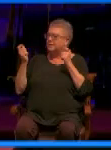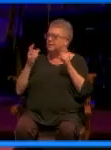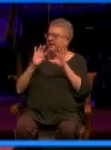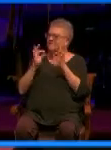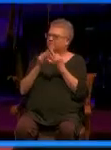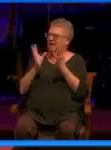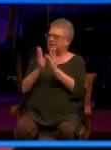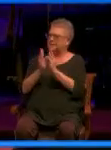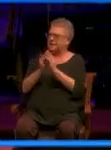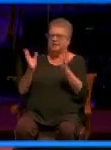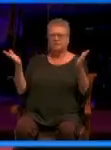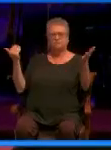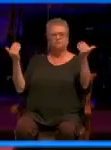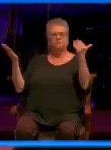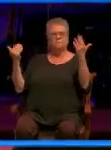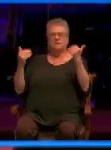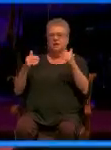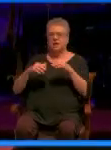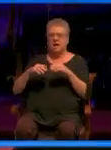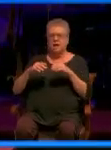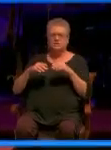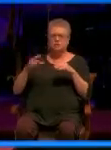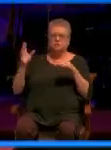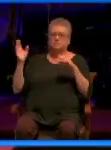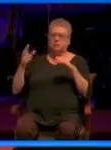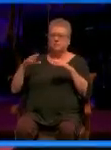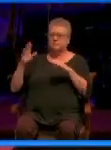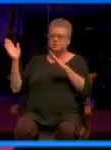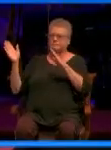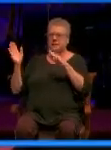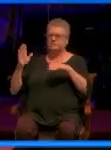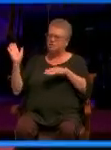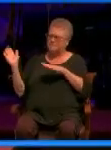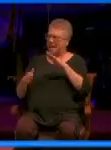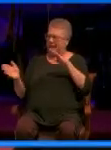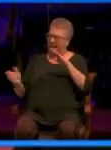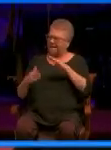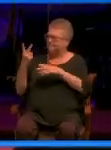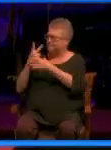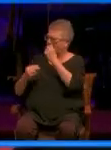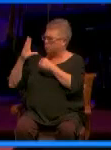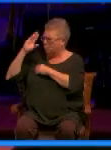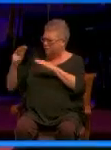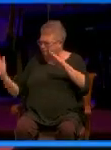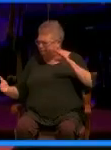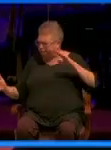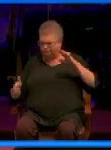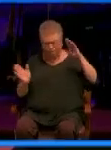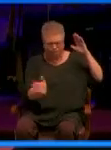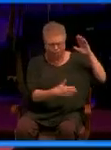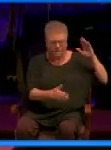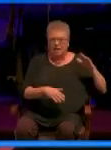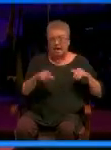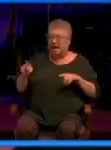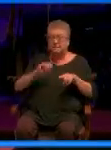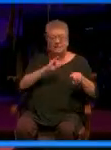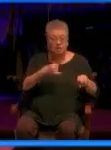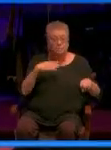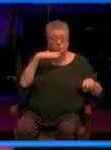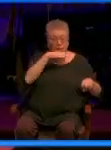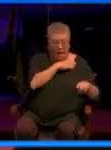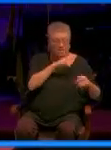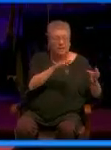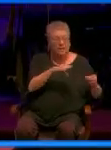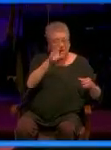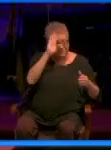meeting. I'd beat both of my boys just because they deserved it. And then I would tell Jacob, you lying scoundrel, give your brother back